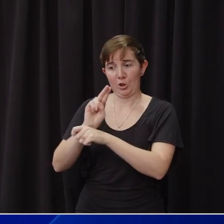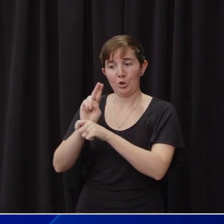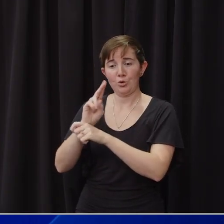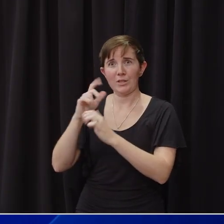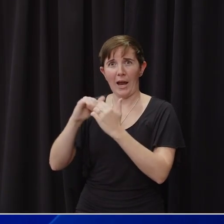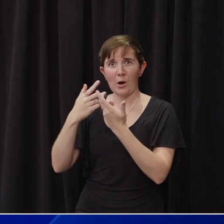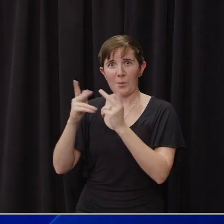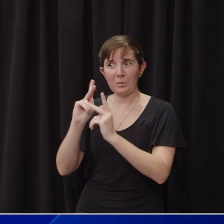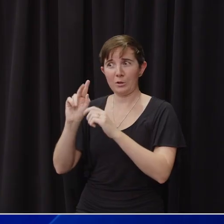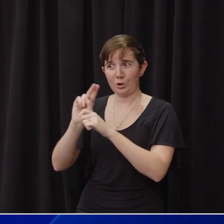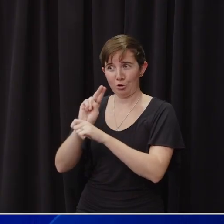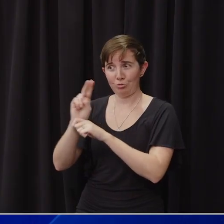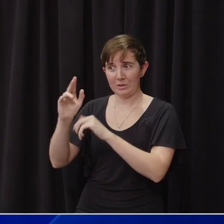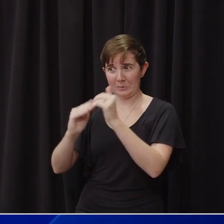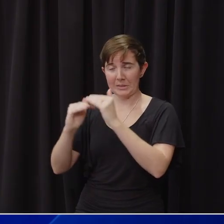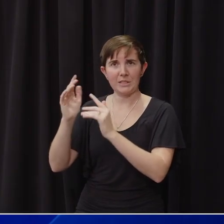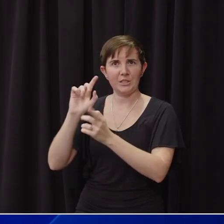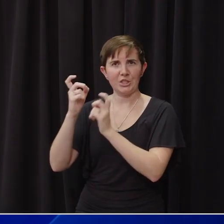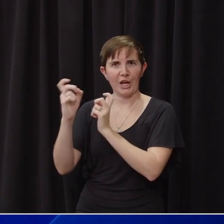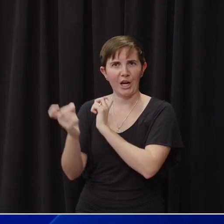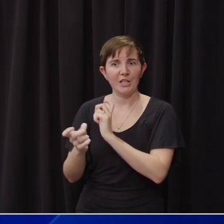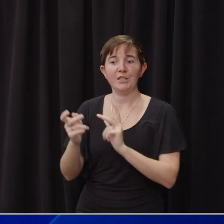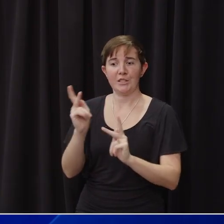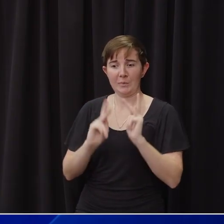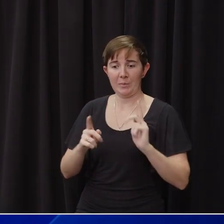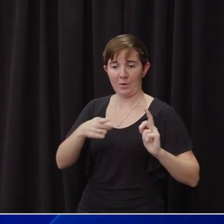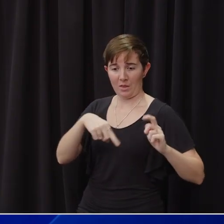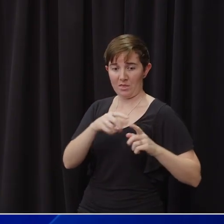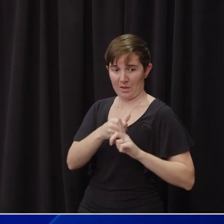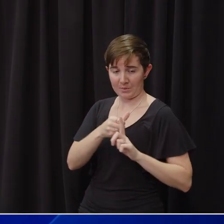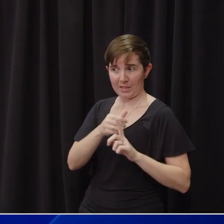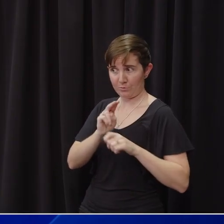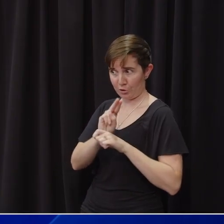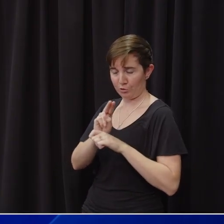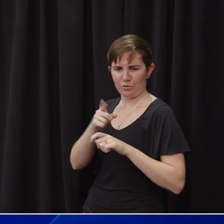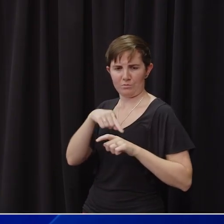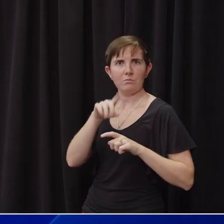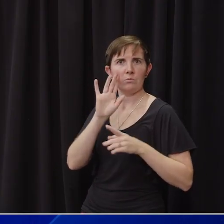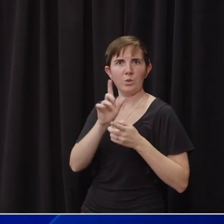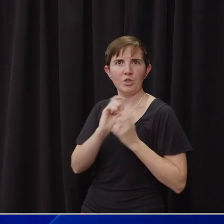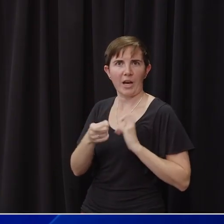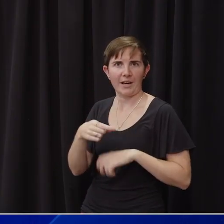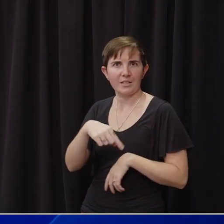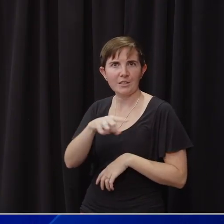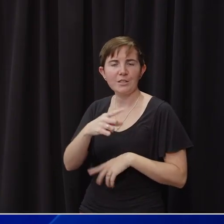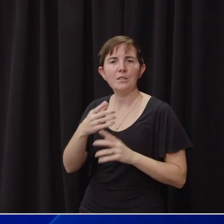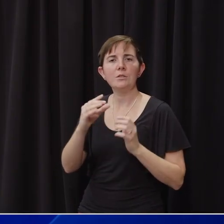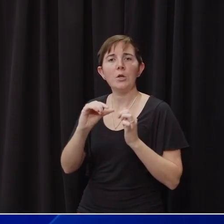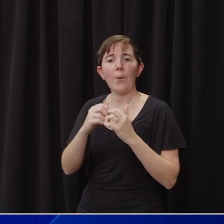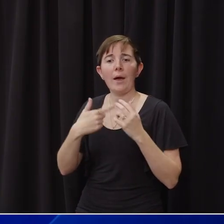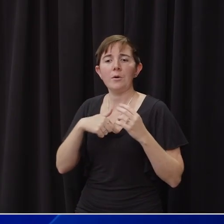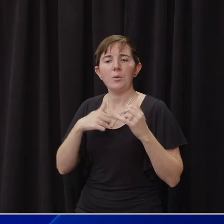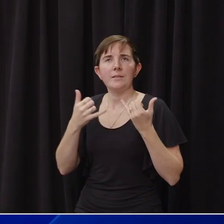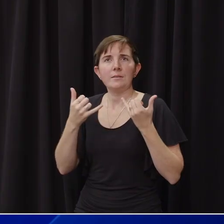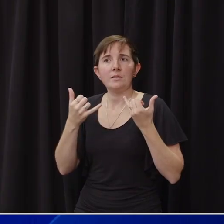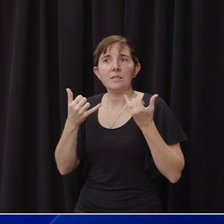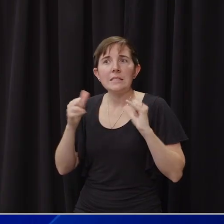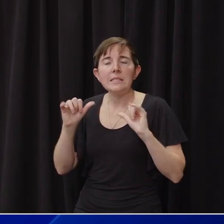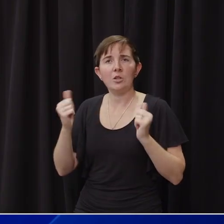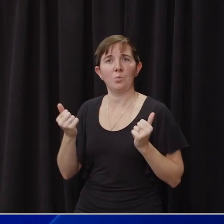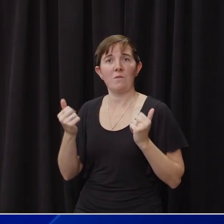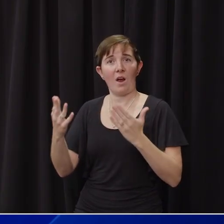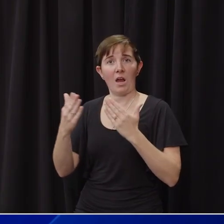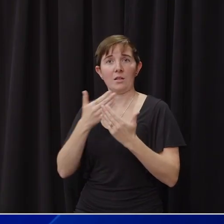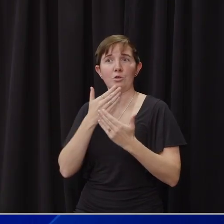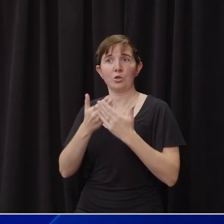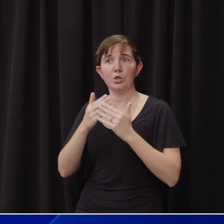change, and the people that use them are going to change. And so how can we still provide a